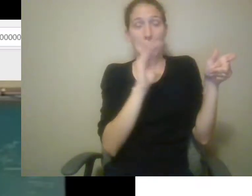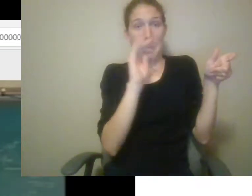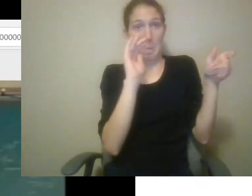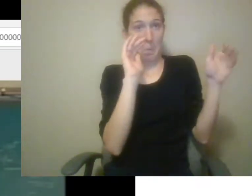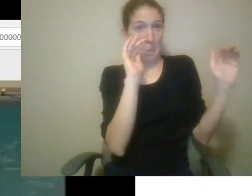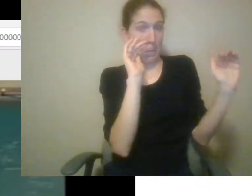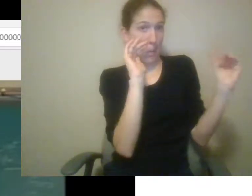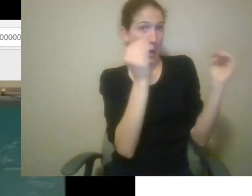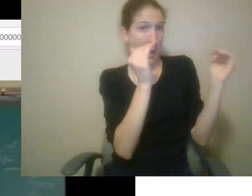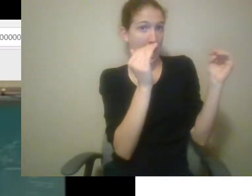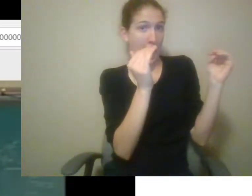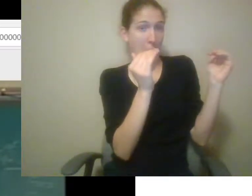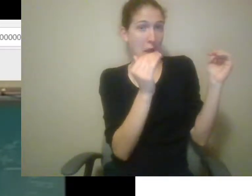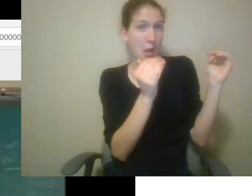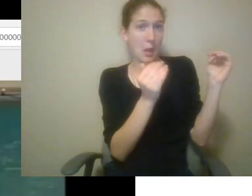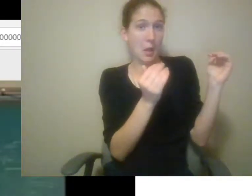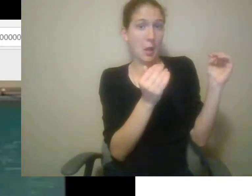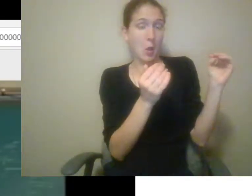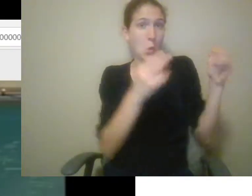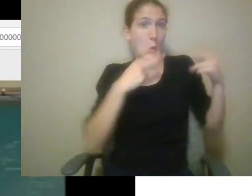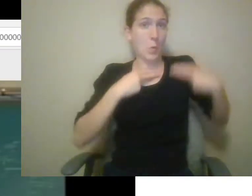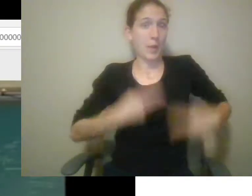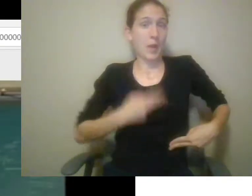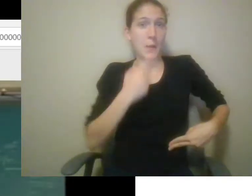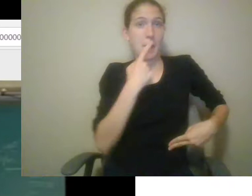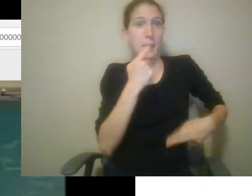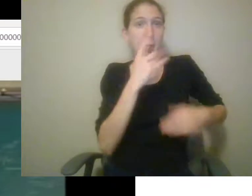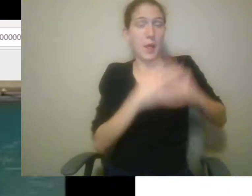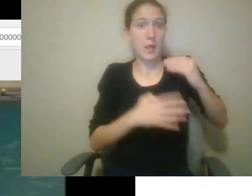If we compare these to one human red blood